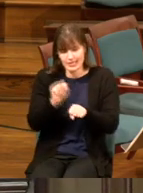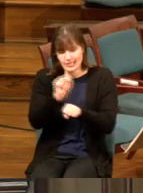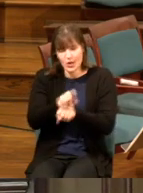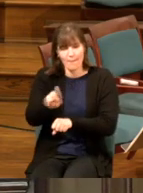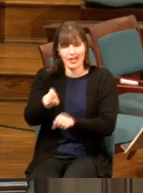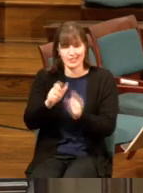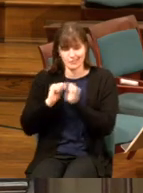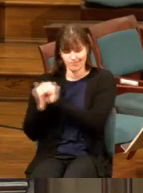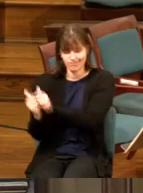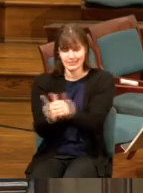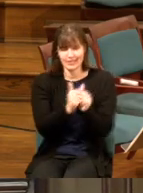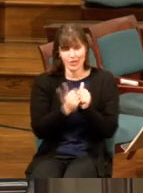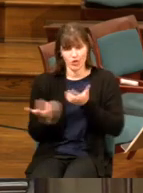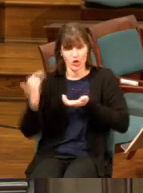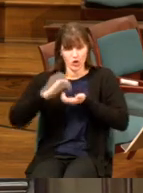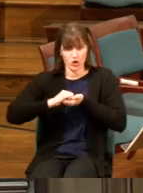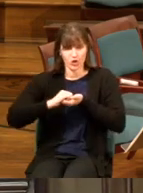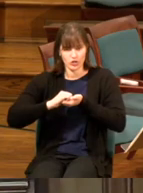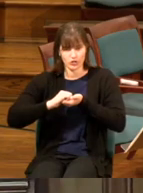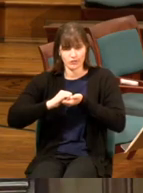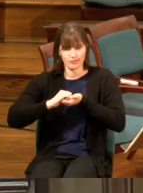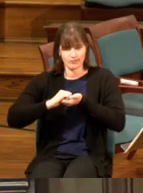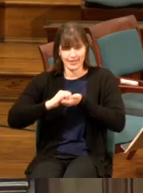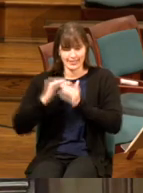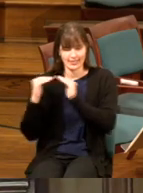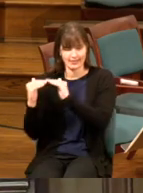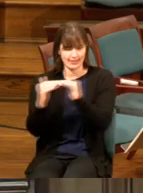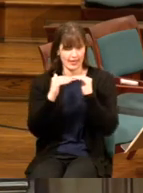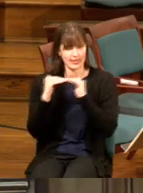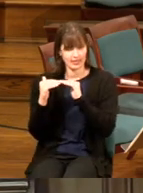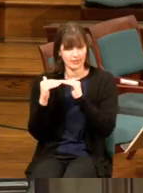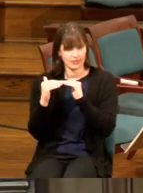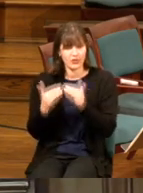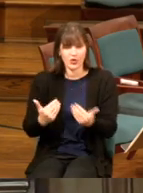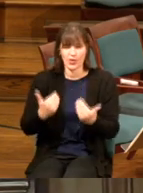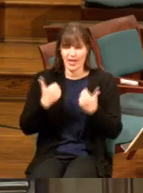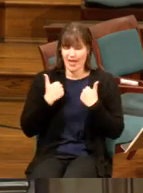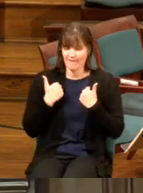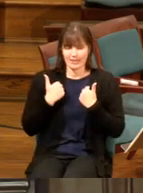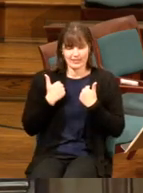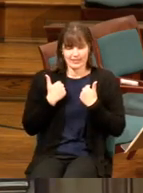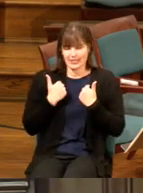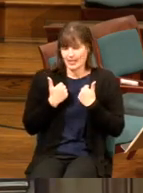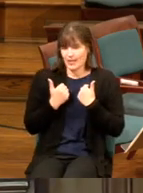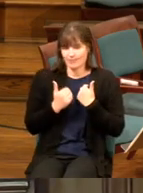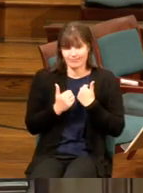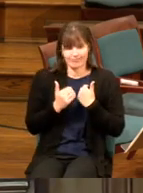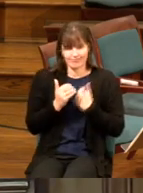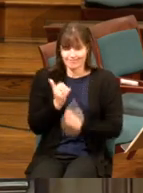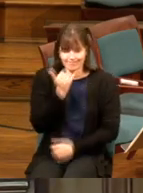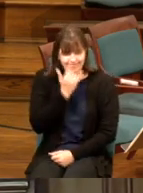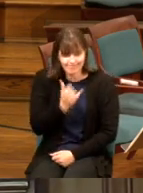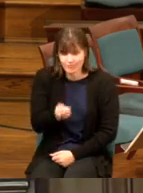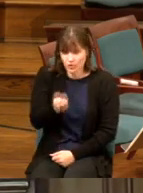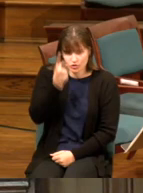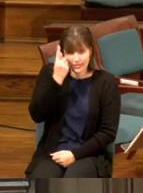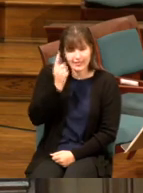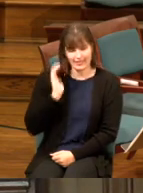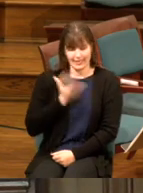rest of society. There is a misguided notion in our individualized